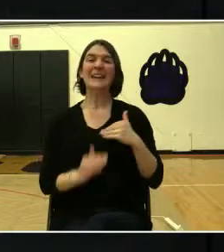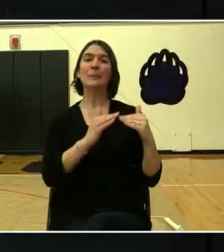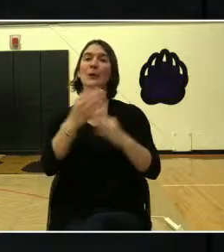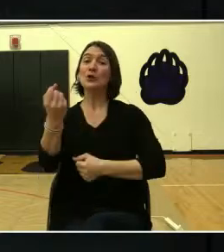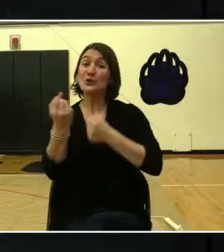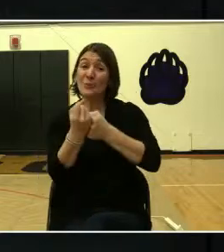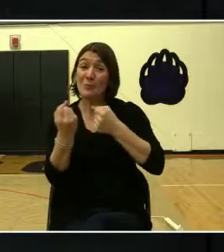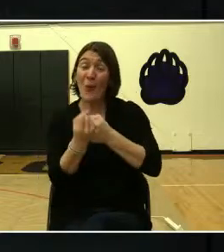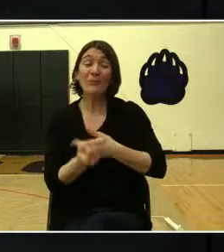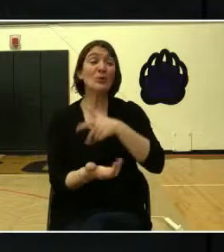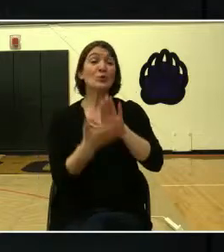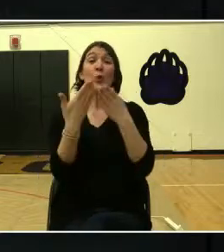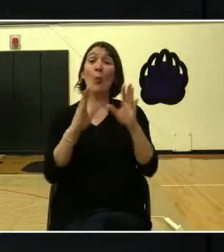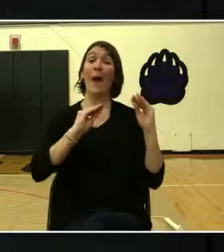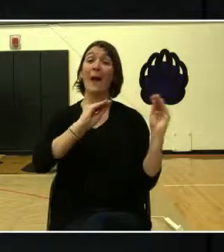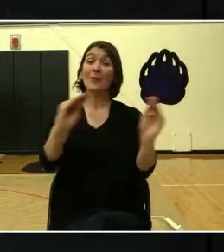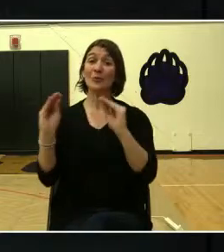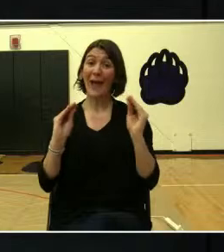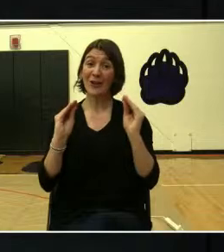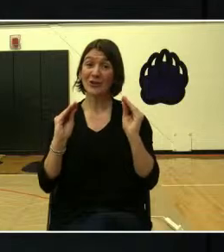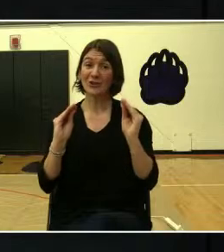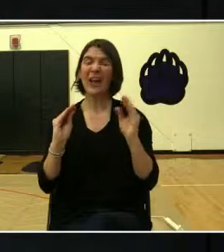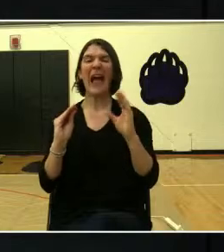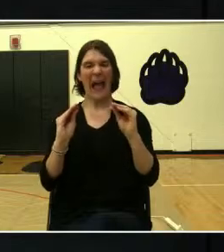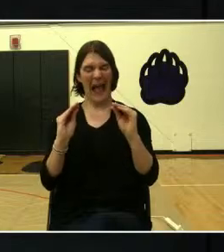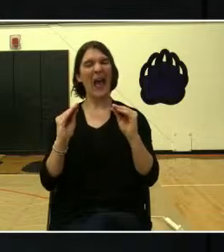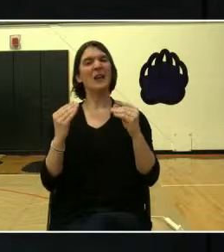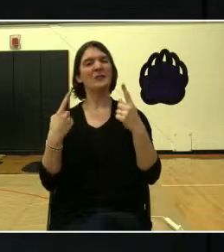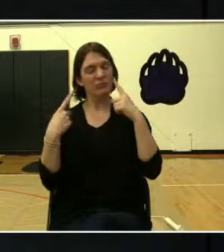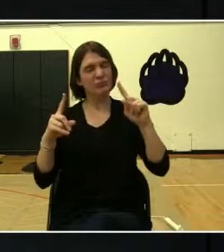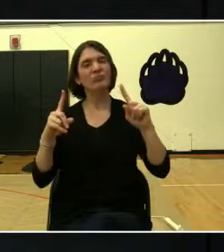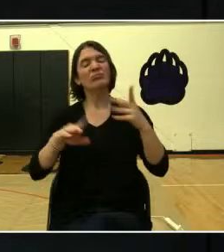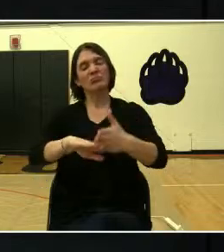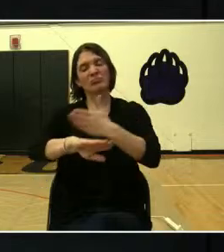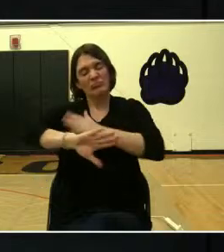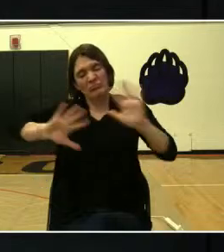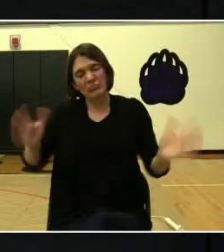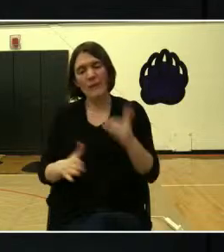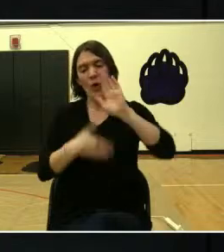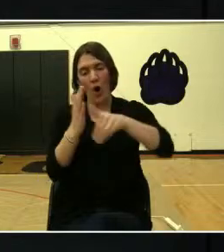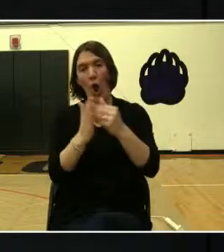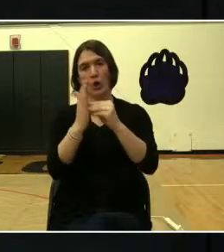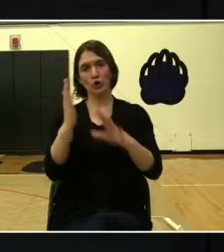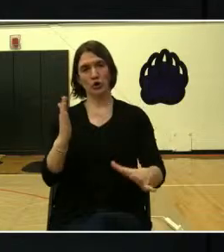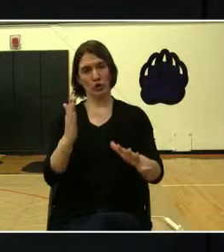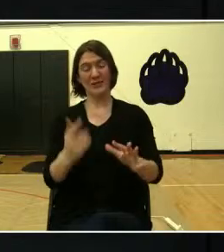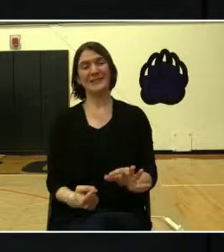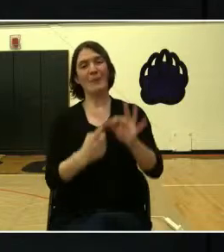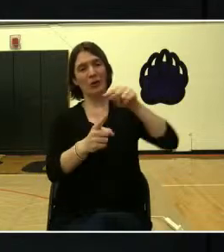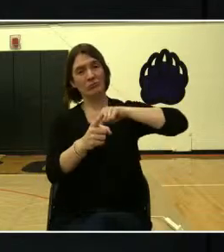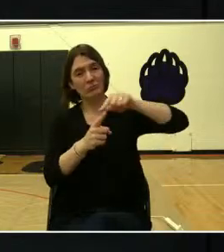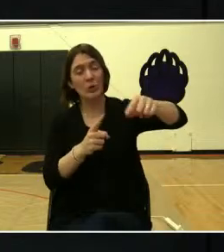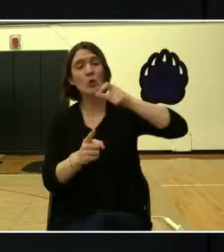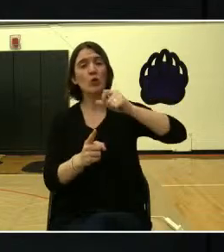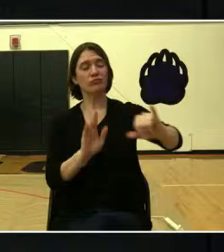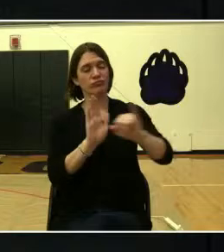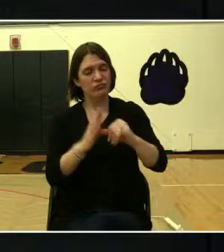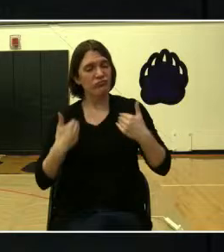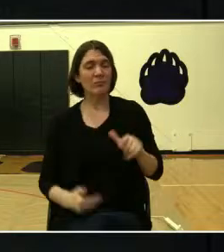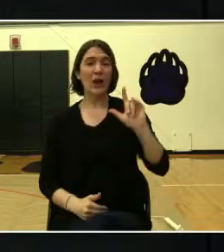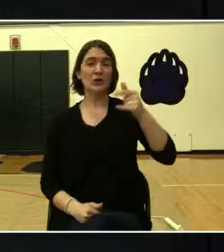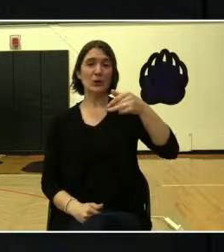support schoolwide education and works to improve conditions for all students especially those to identify